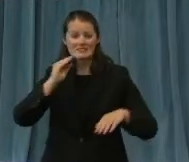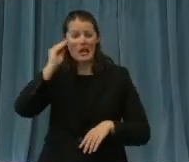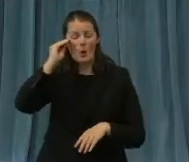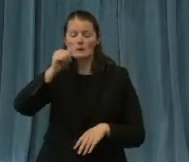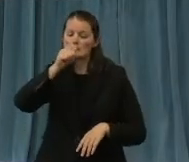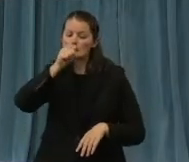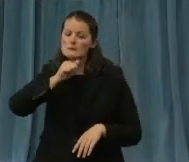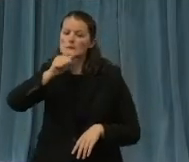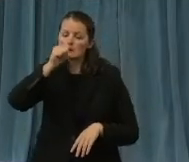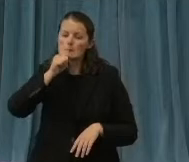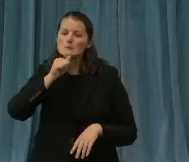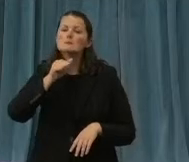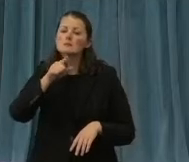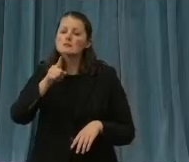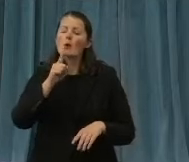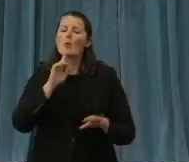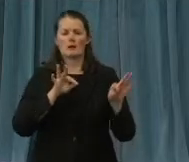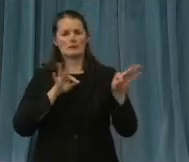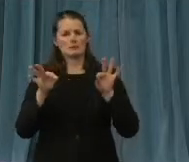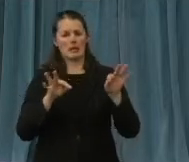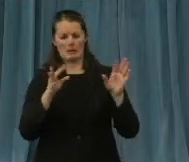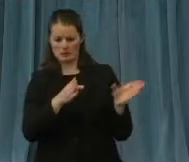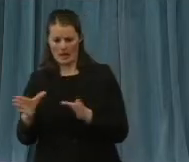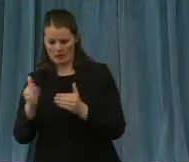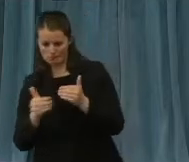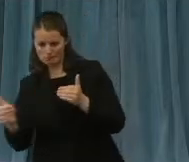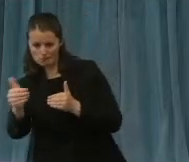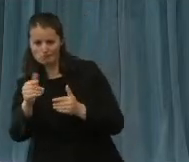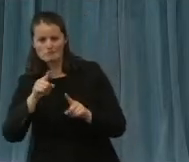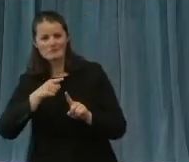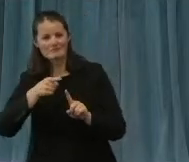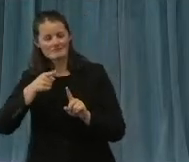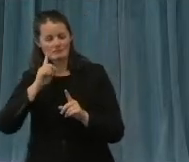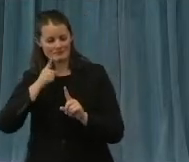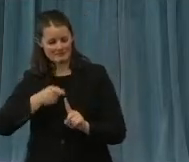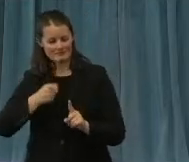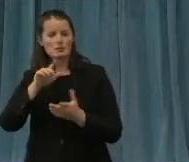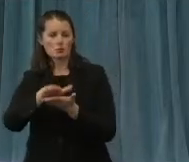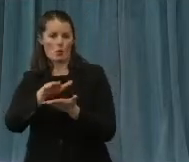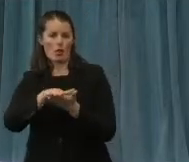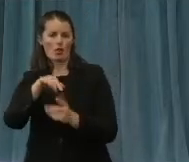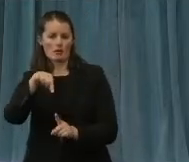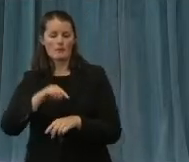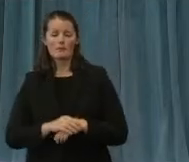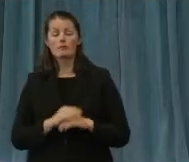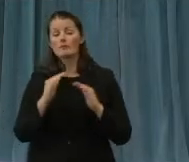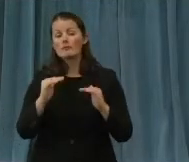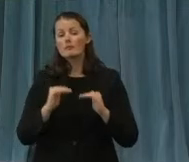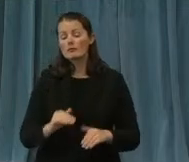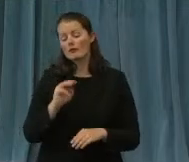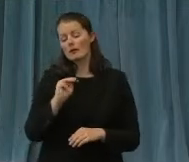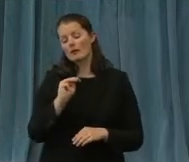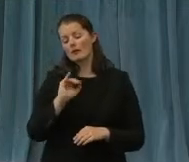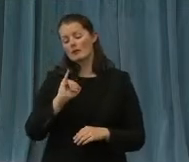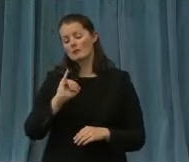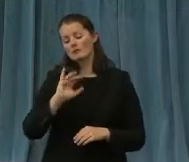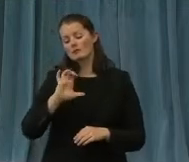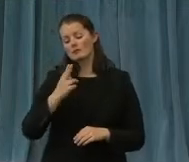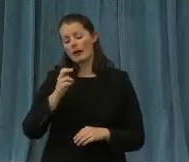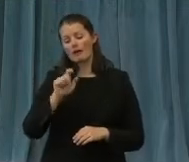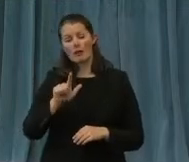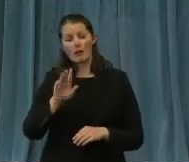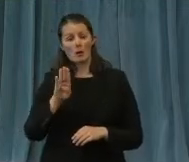plan to keep educating our students and supporting our families. And finally, Michael Brown, the Executive Director of the Governor's Office of